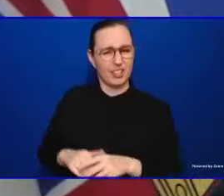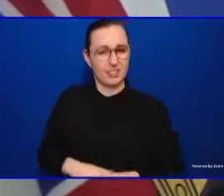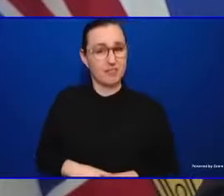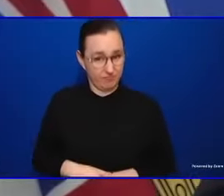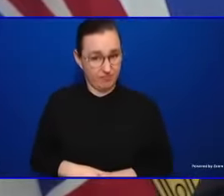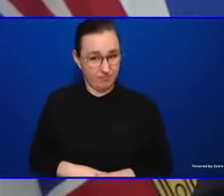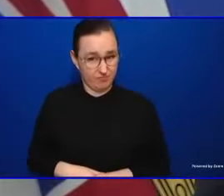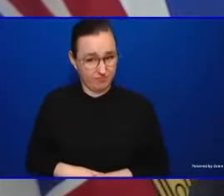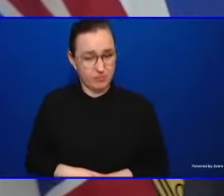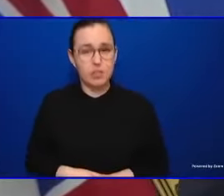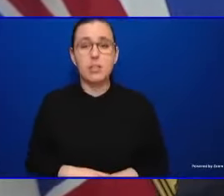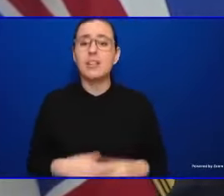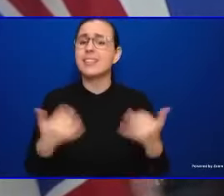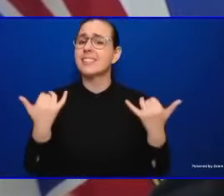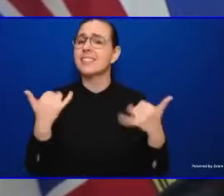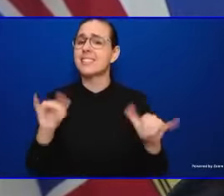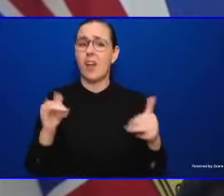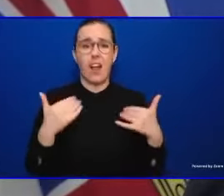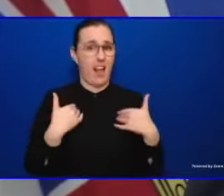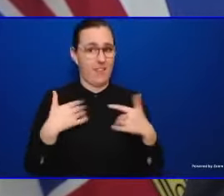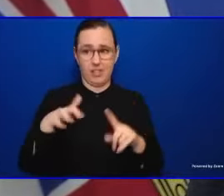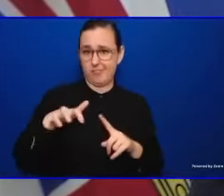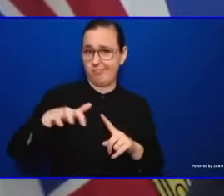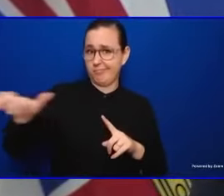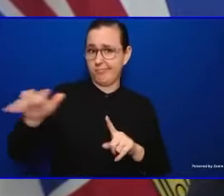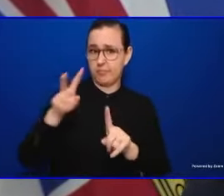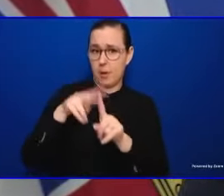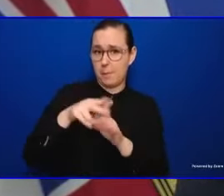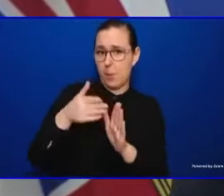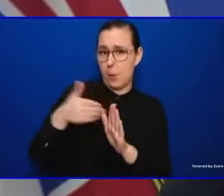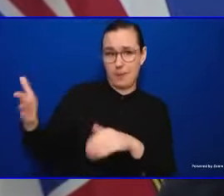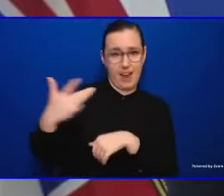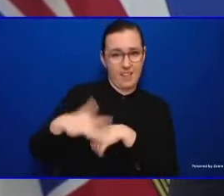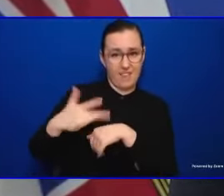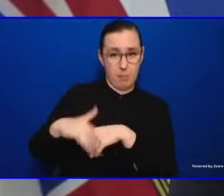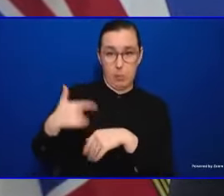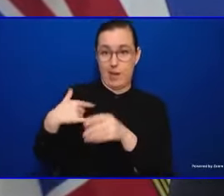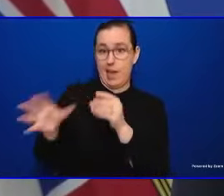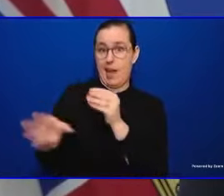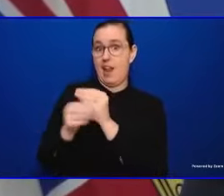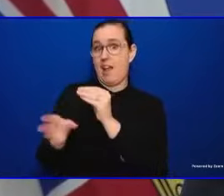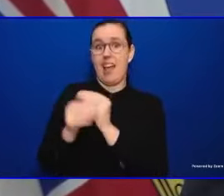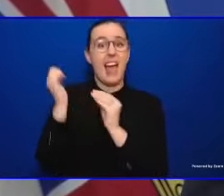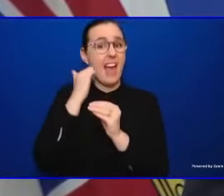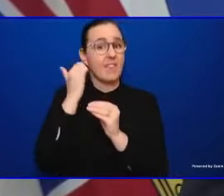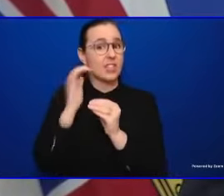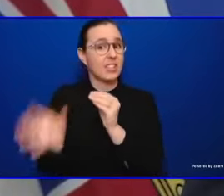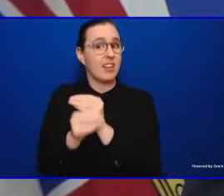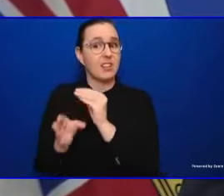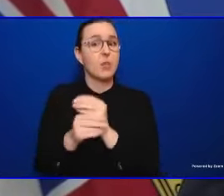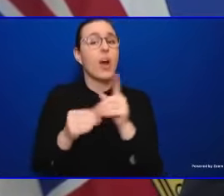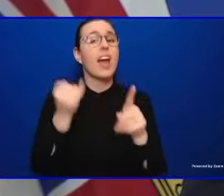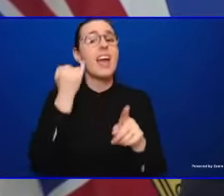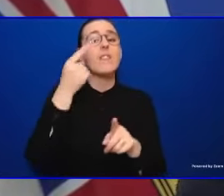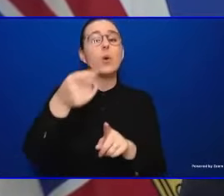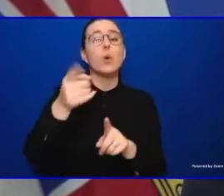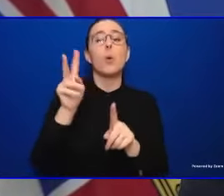adding a significant number of people to the system and adding appointments every day. So if you say have an appointment for January the